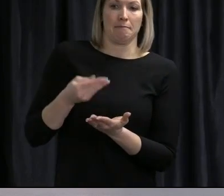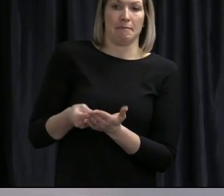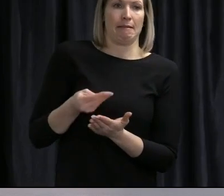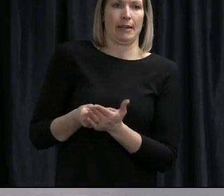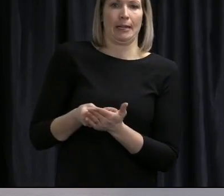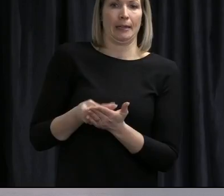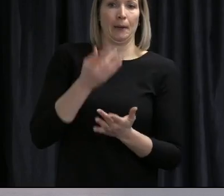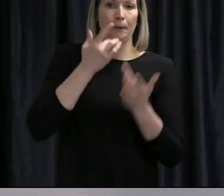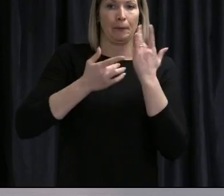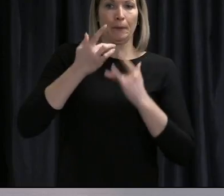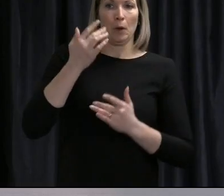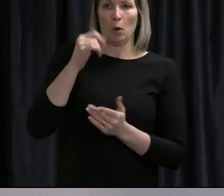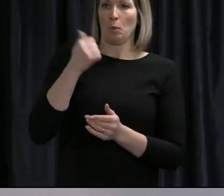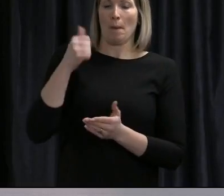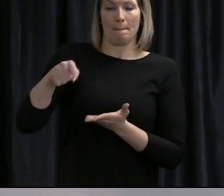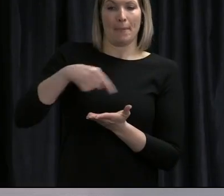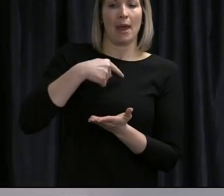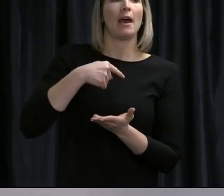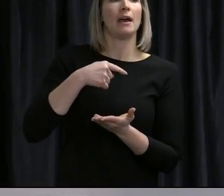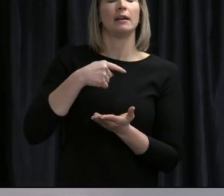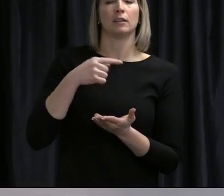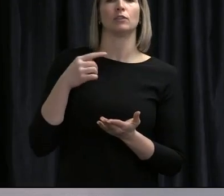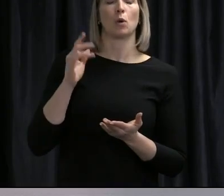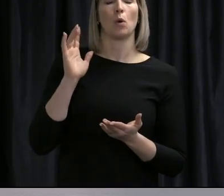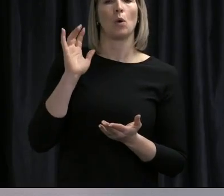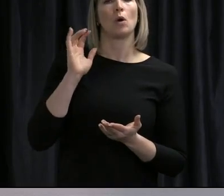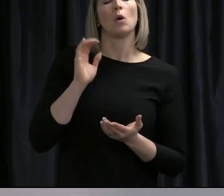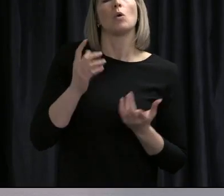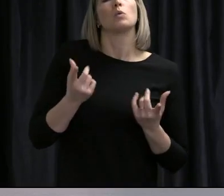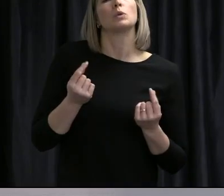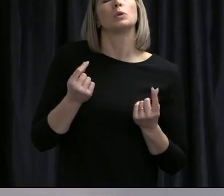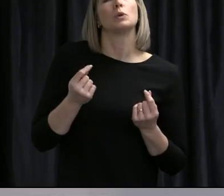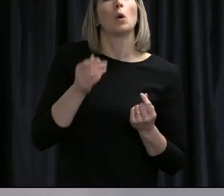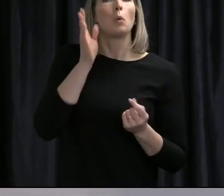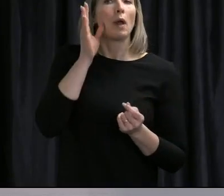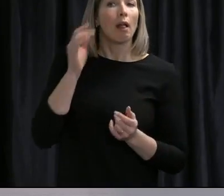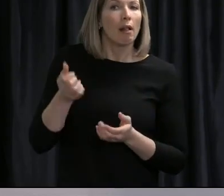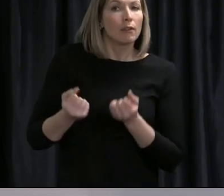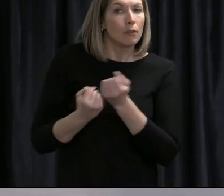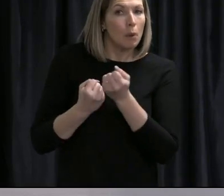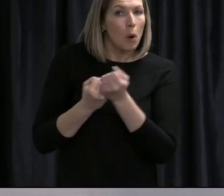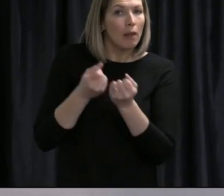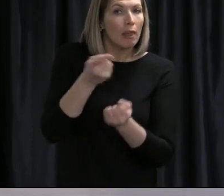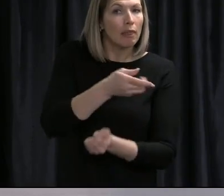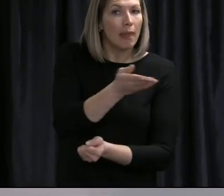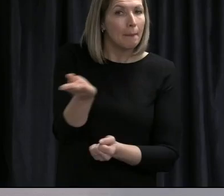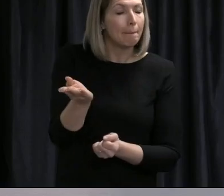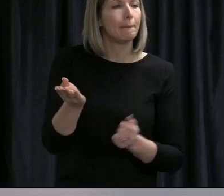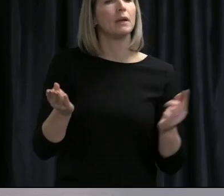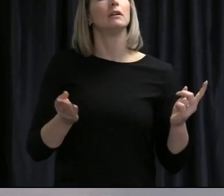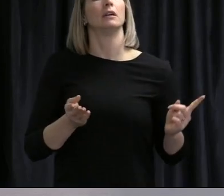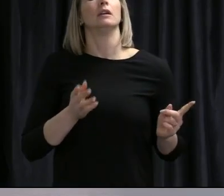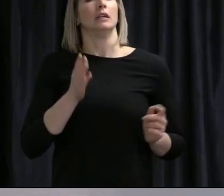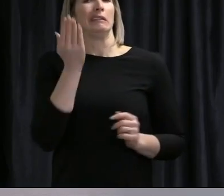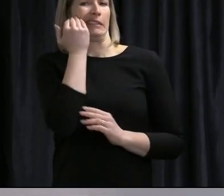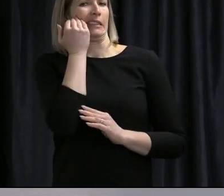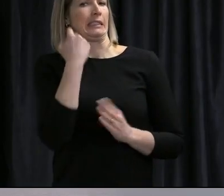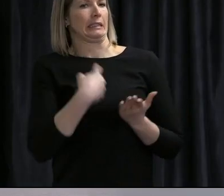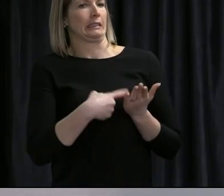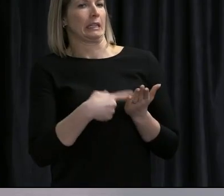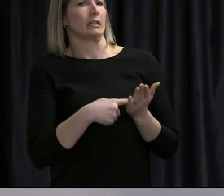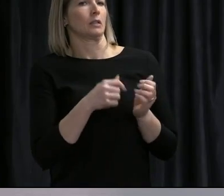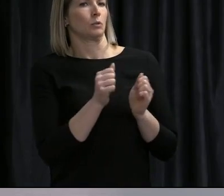because they can't work? And this was a large part of the conversation that we had with the minister and with Dr. Fitzgerald,